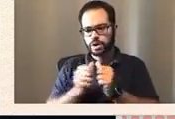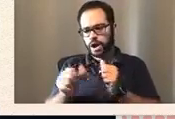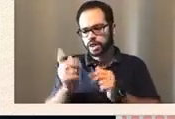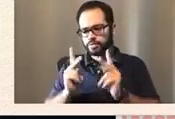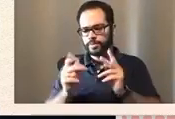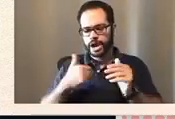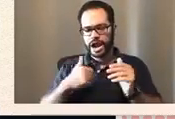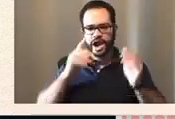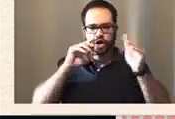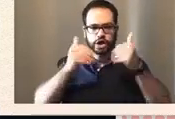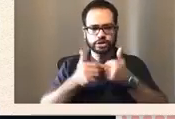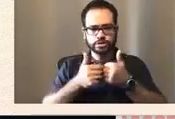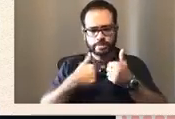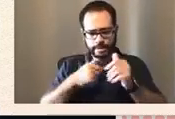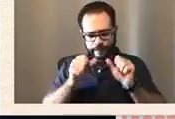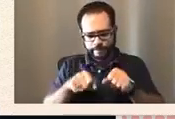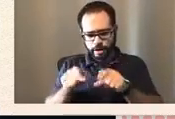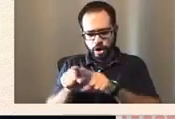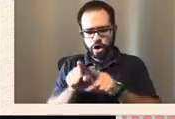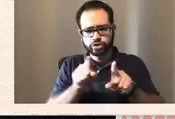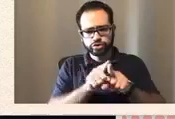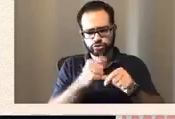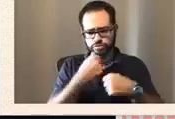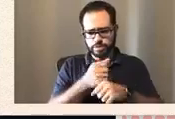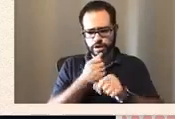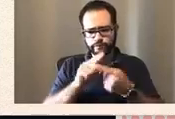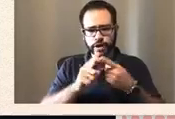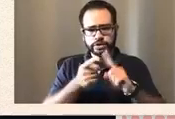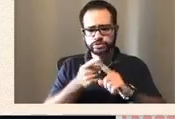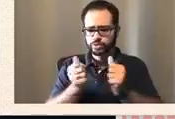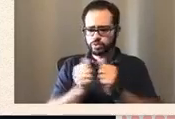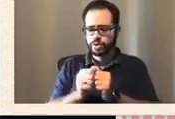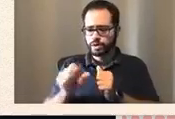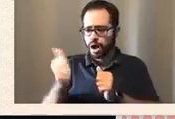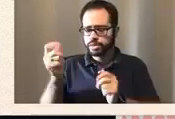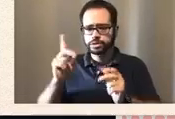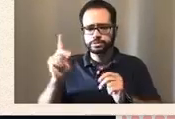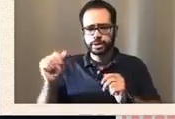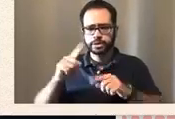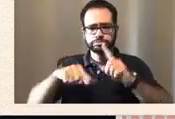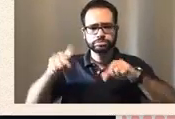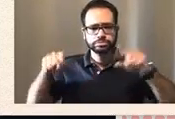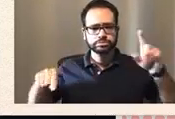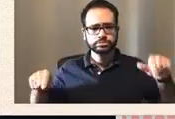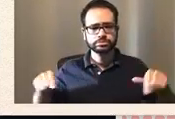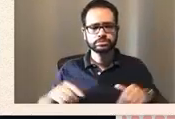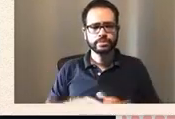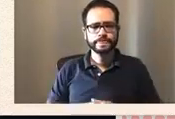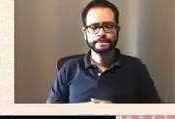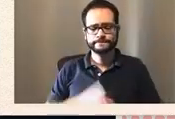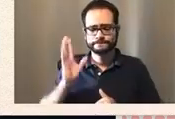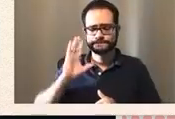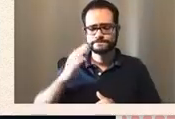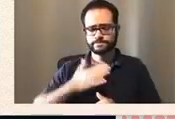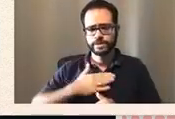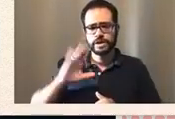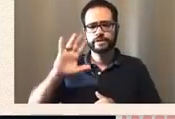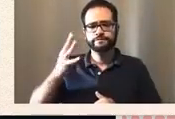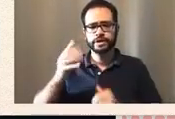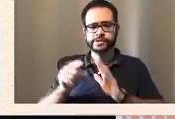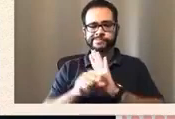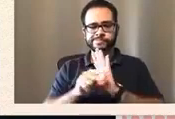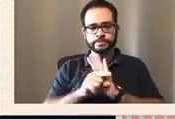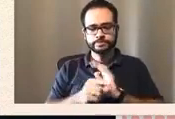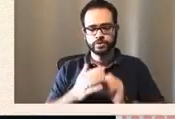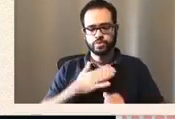could also try to make friends with people with different disabilities. In fact, when I was in the 5th grade, one of my best friends was a girl